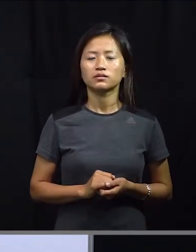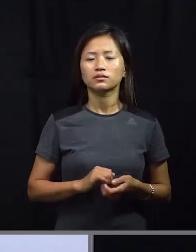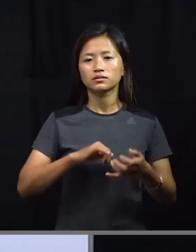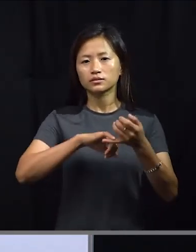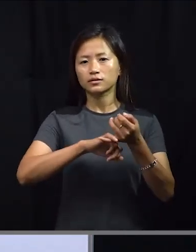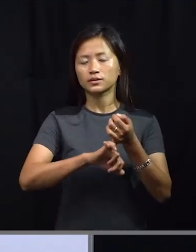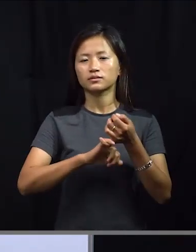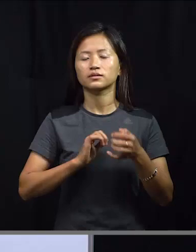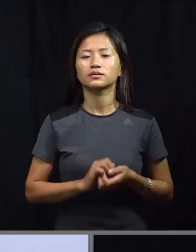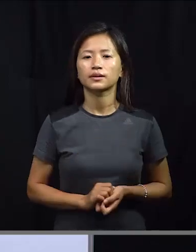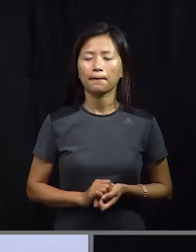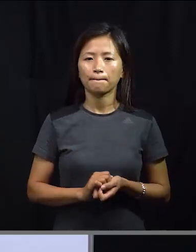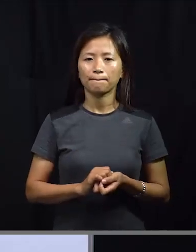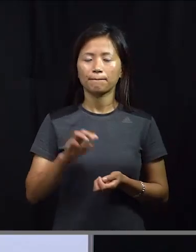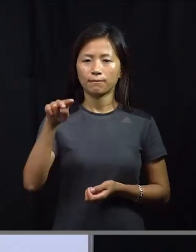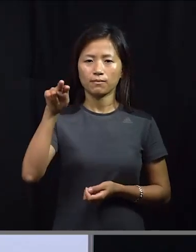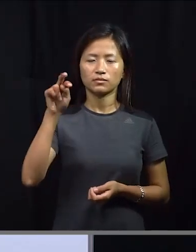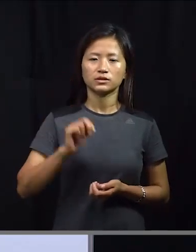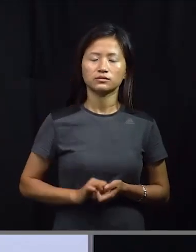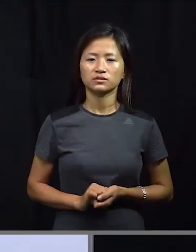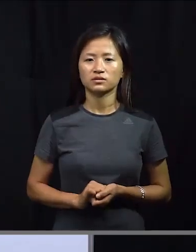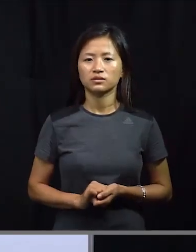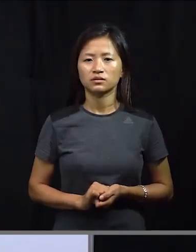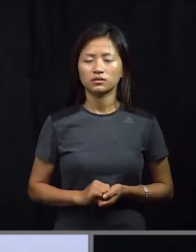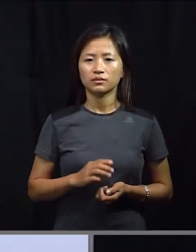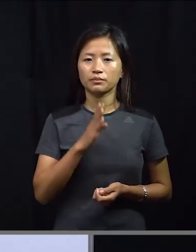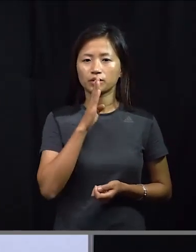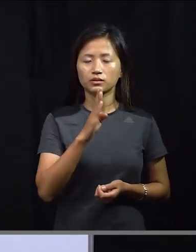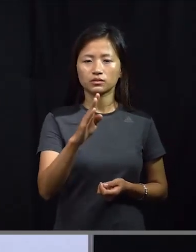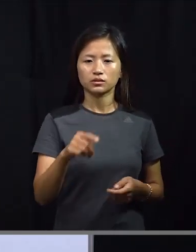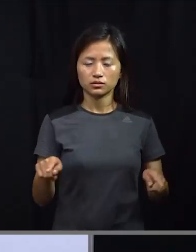Sabinda means, okay, belonging to the